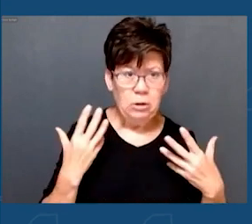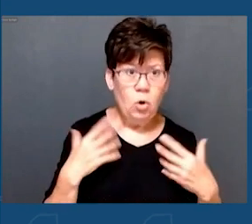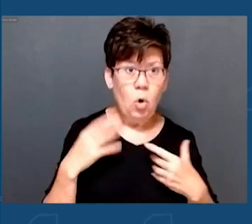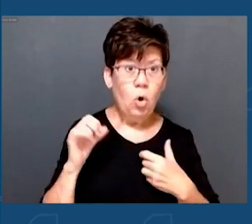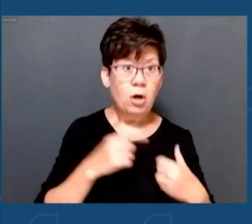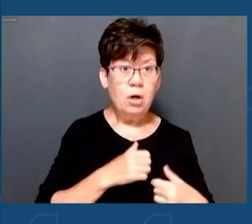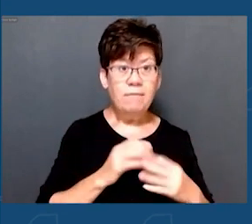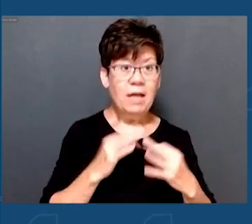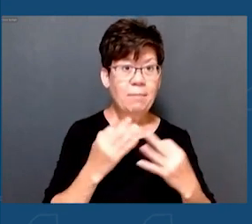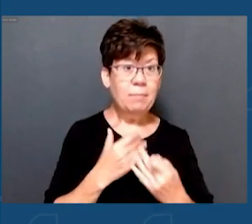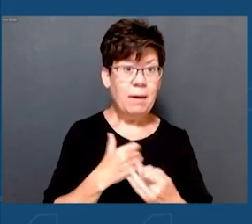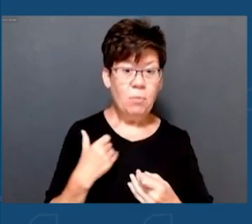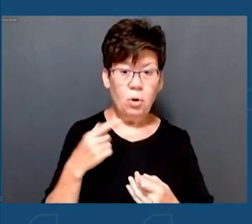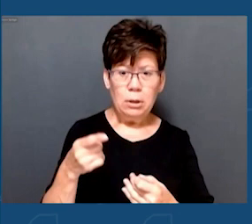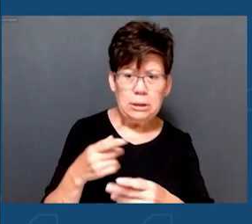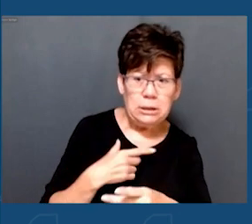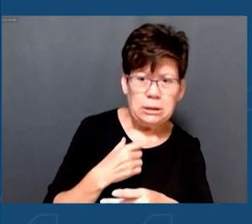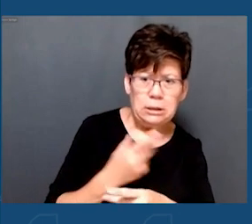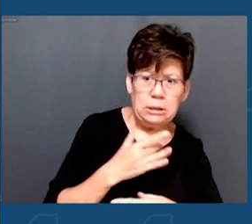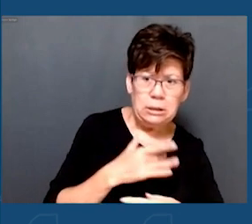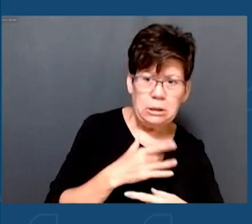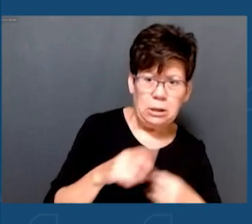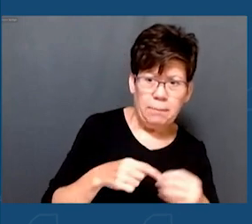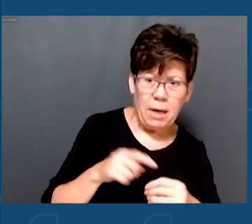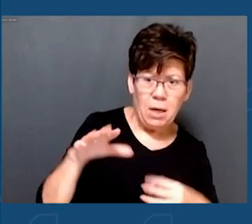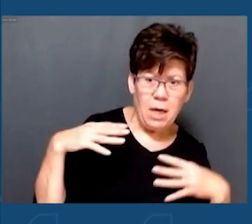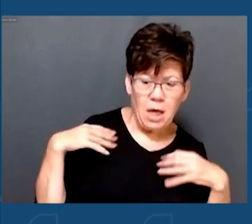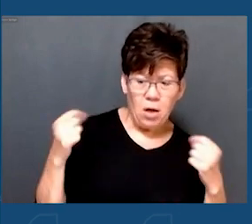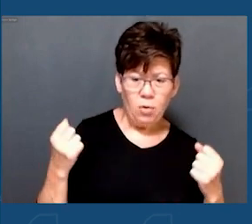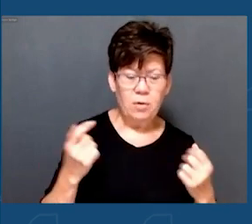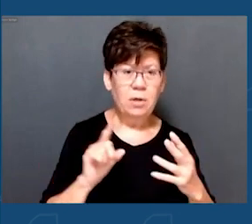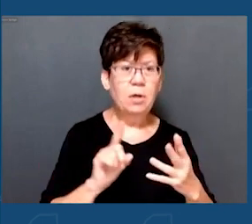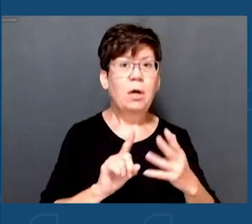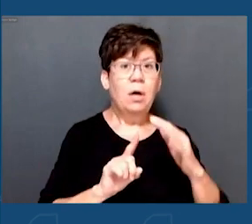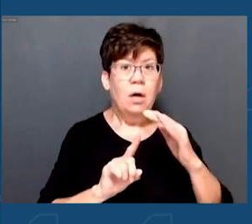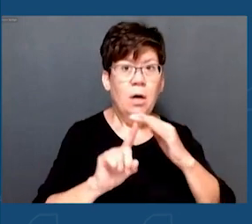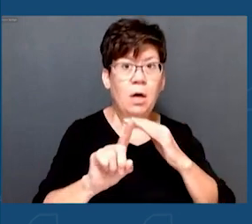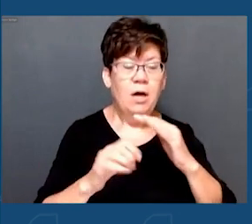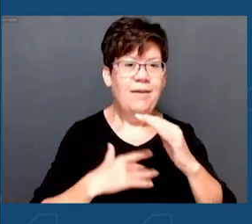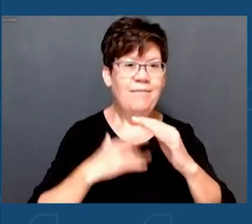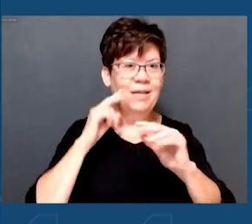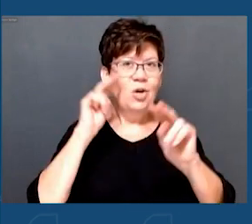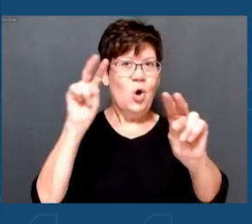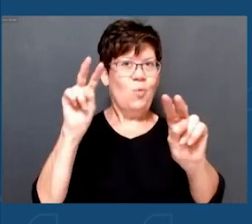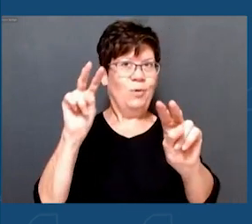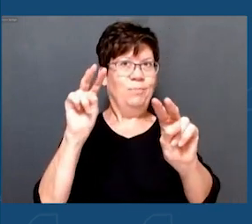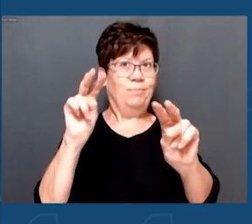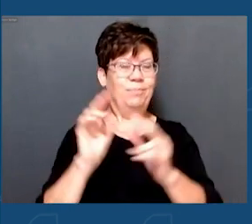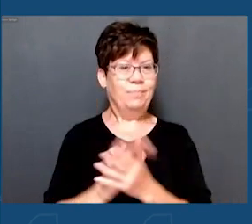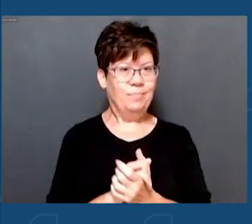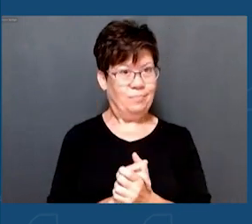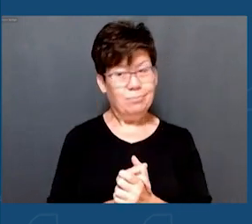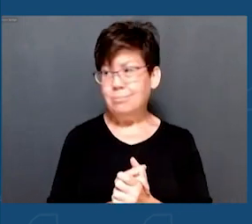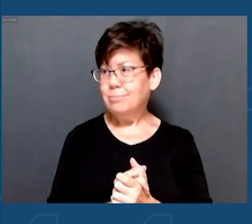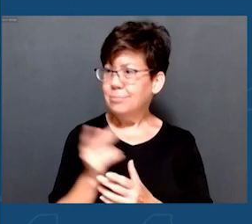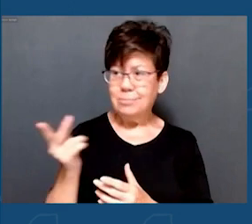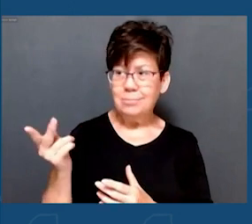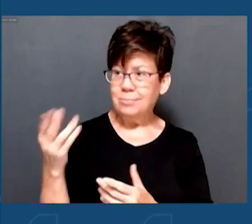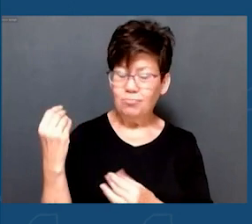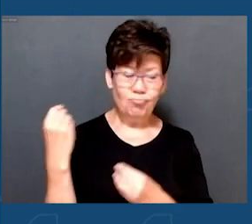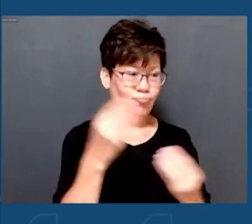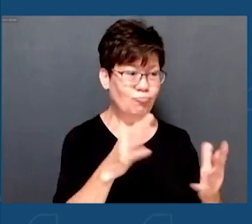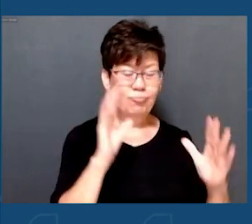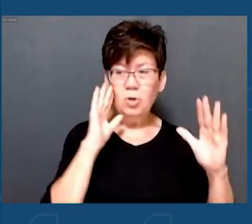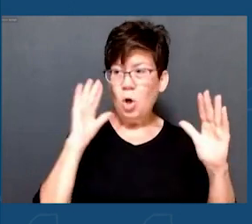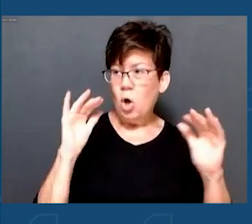of here with some hope. And that is the greatest gift you can give to this community and to the people of this state. So I'm